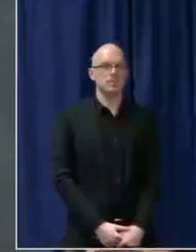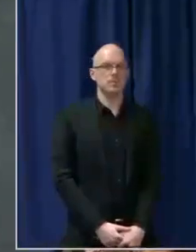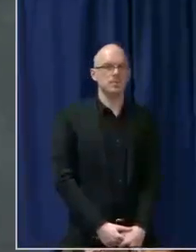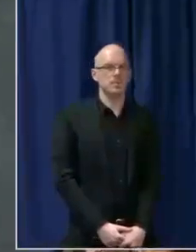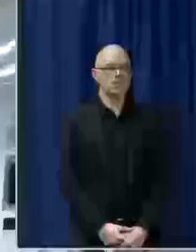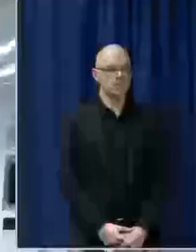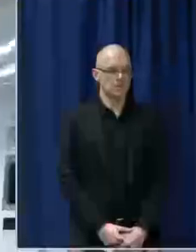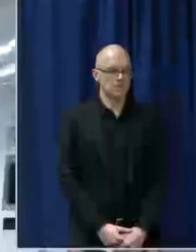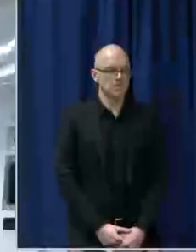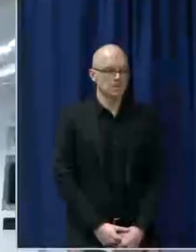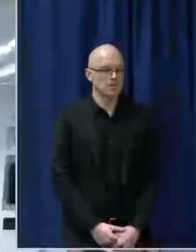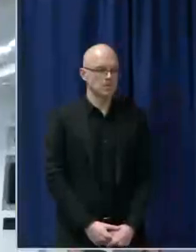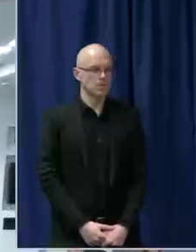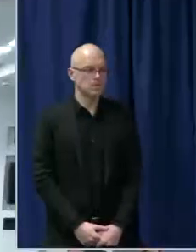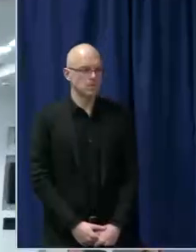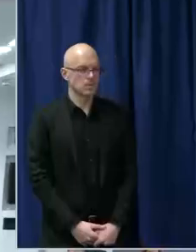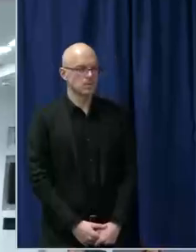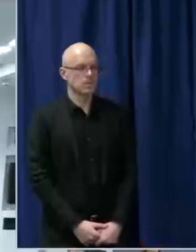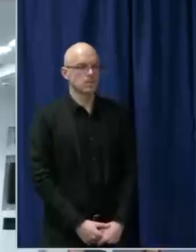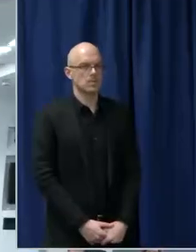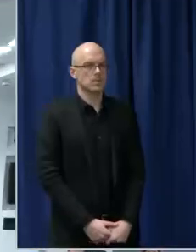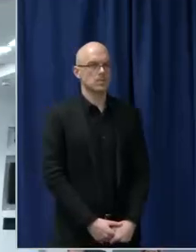This is Josh Mendelson.